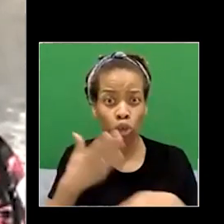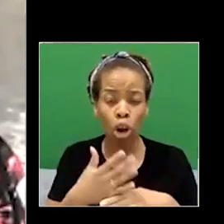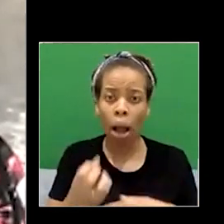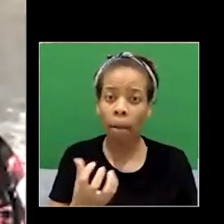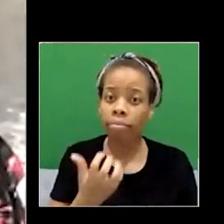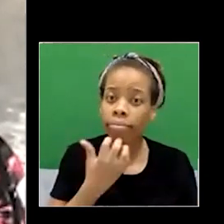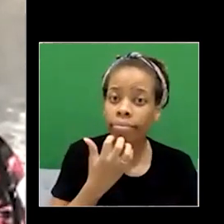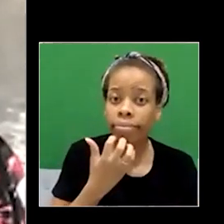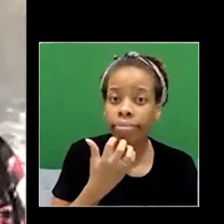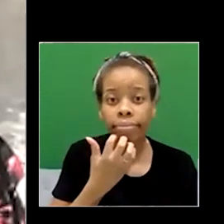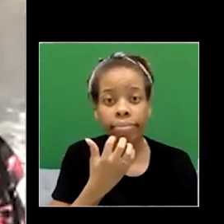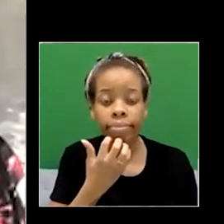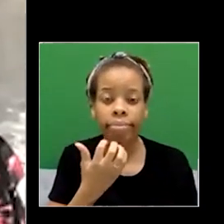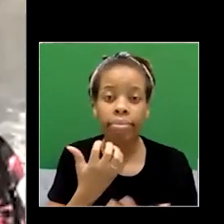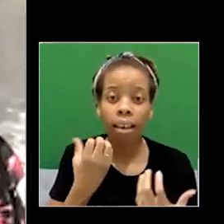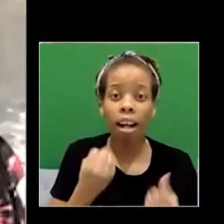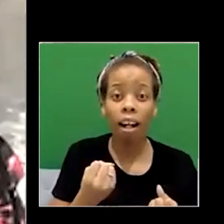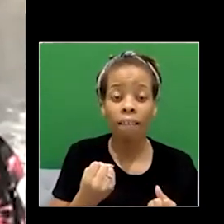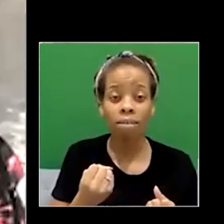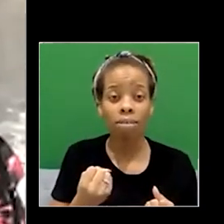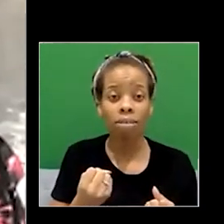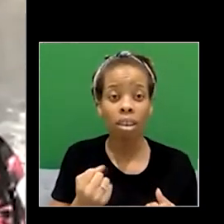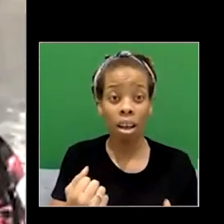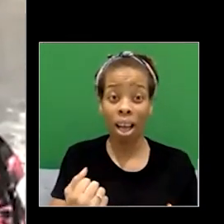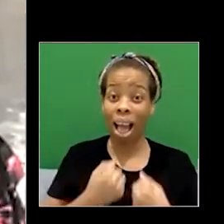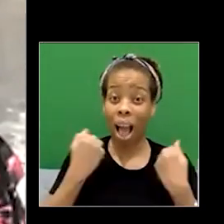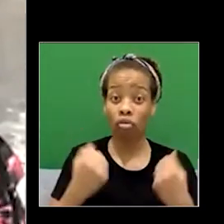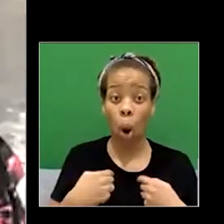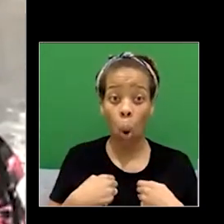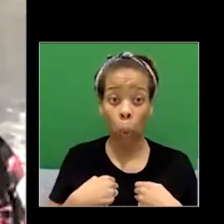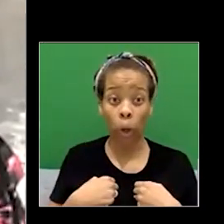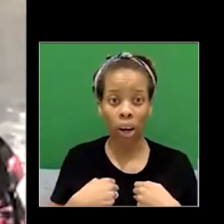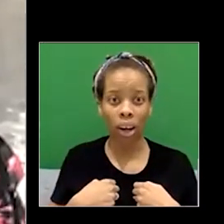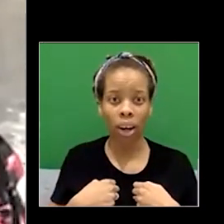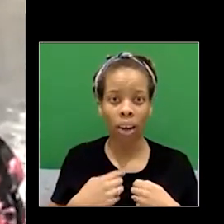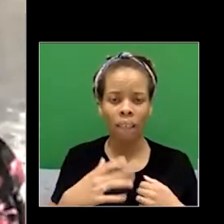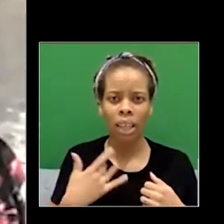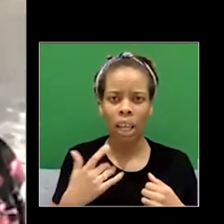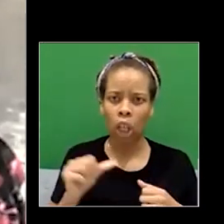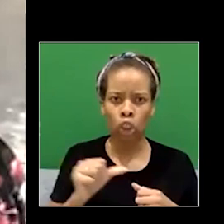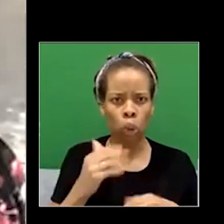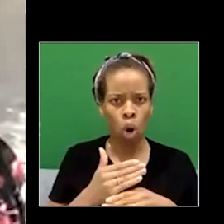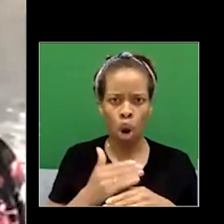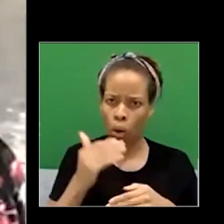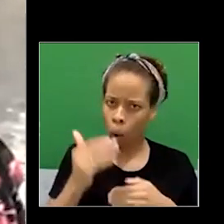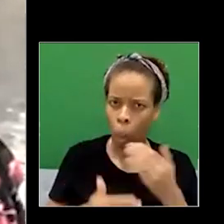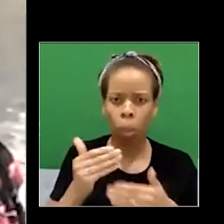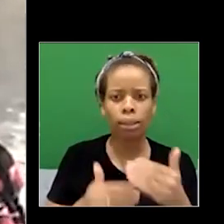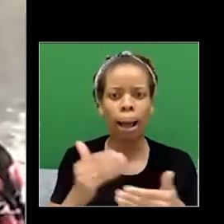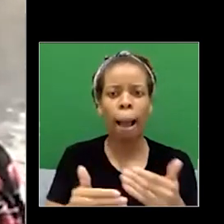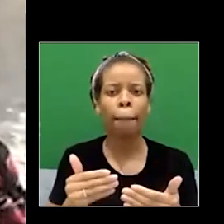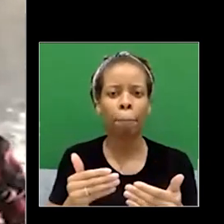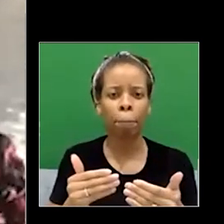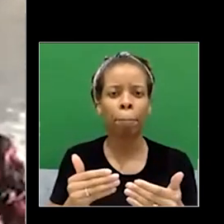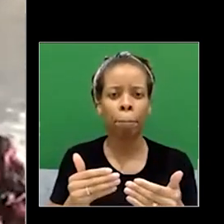that with art, there's always a feeling that you should be working all the time because you're